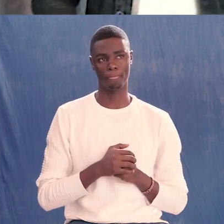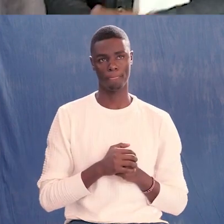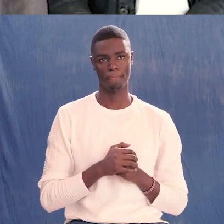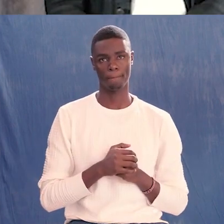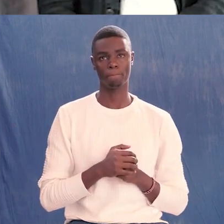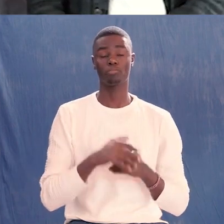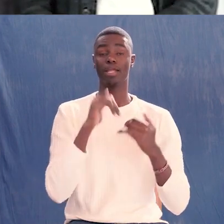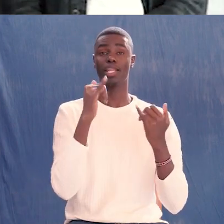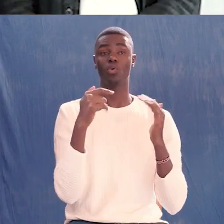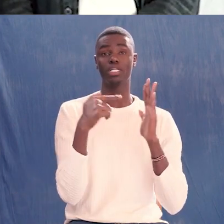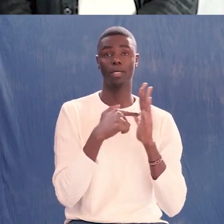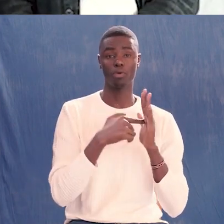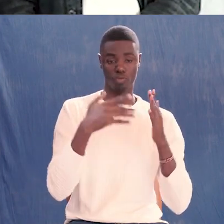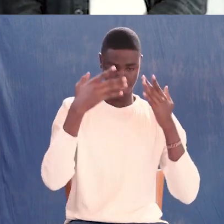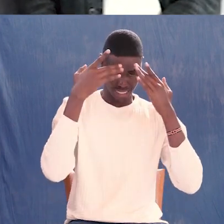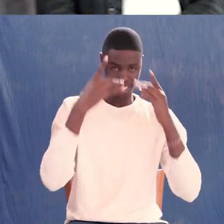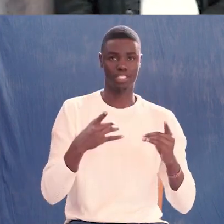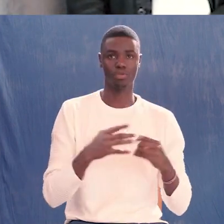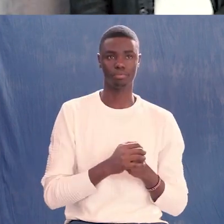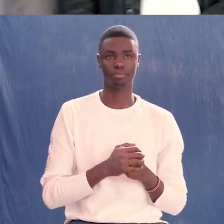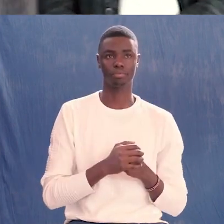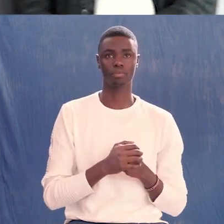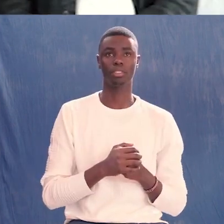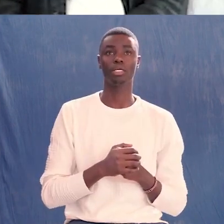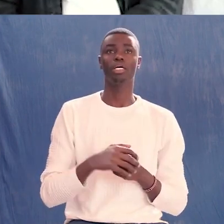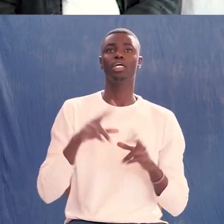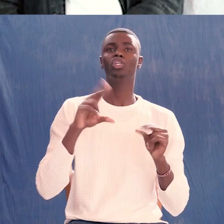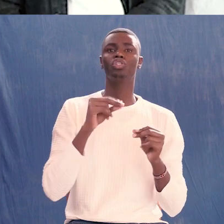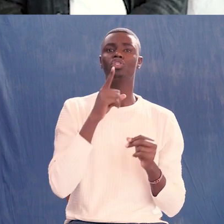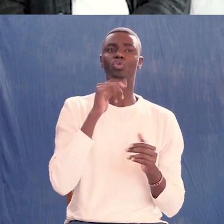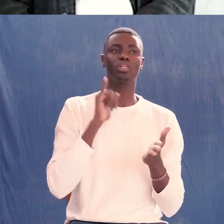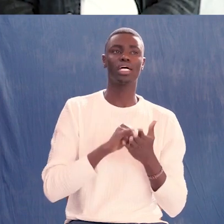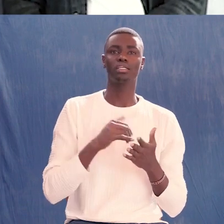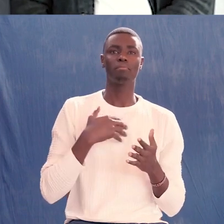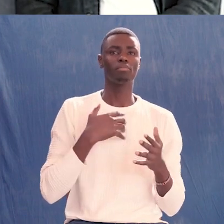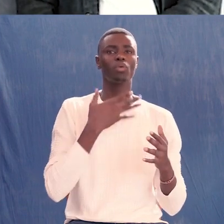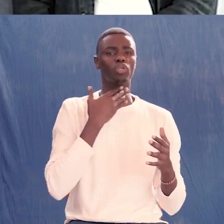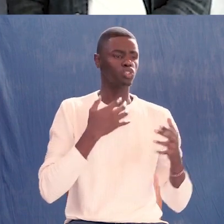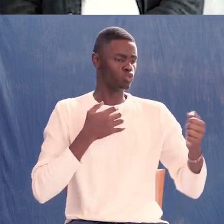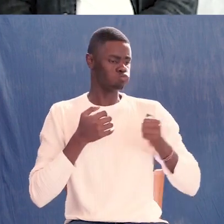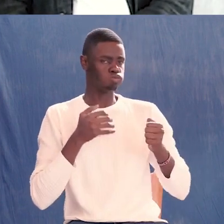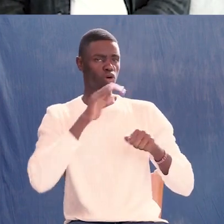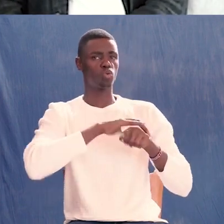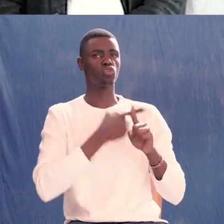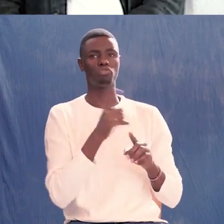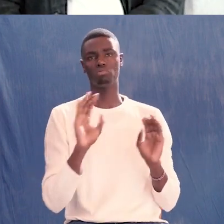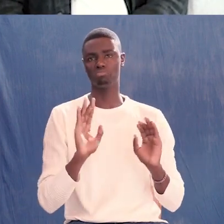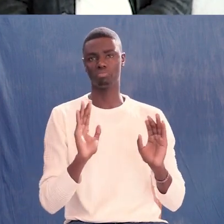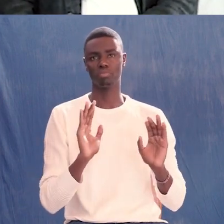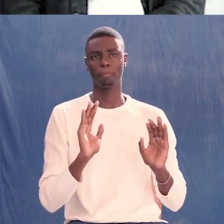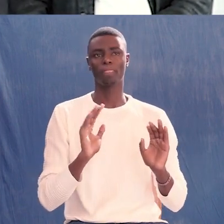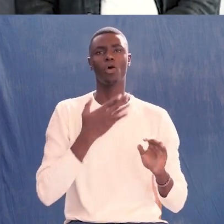to the point of decision. And actually, it's not that I want to withhold good from you. It's not that I want to